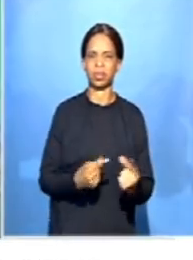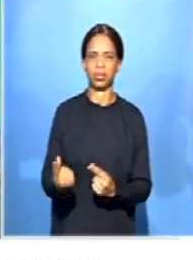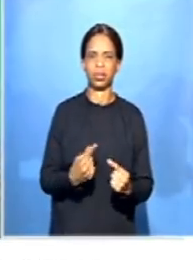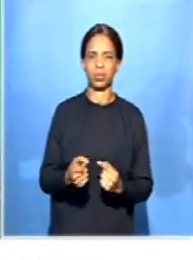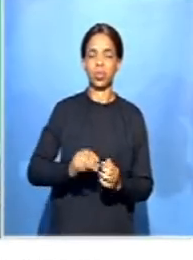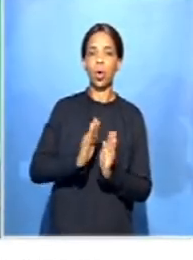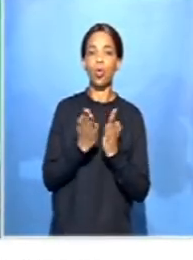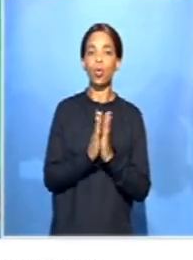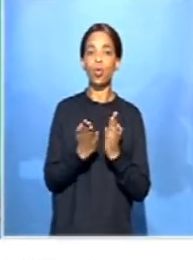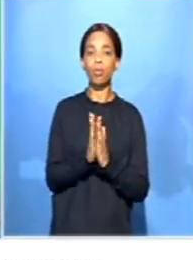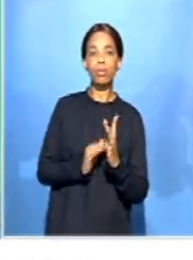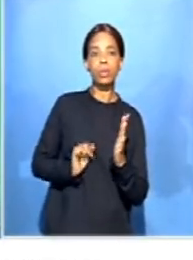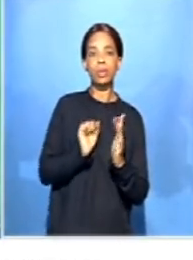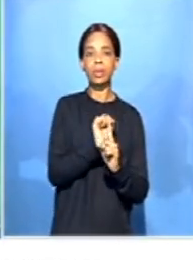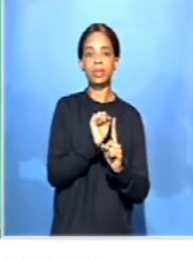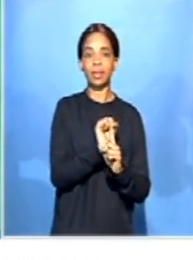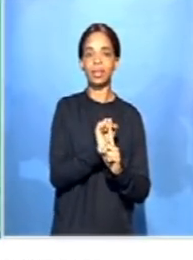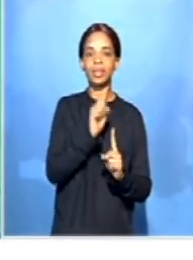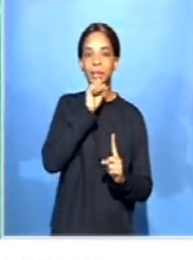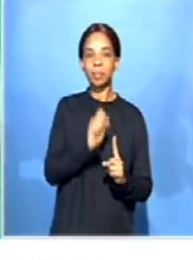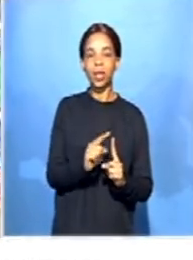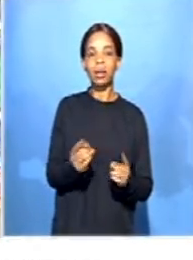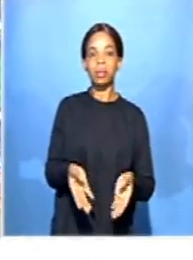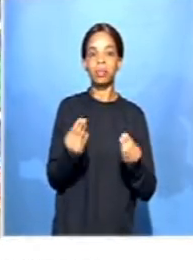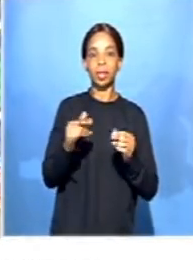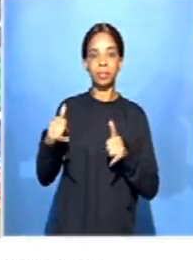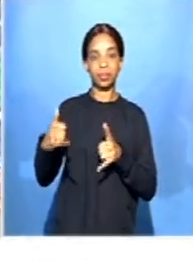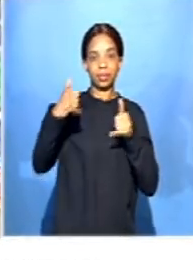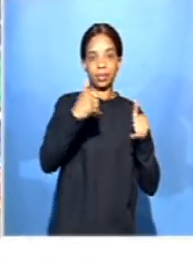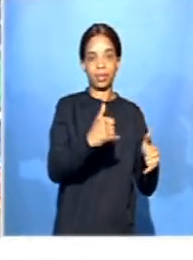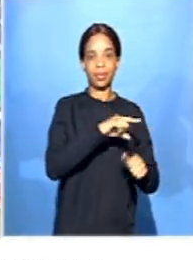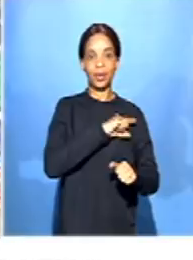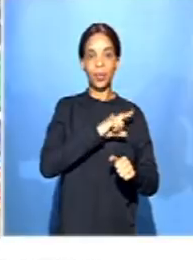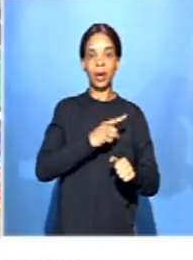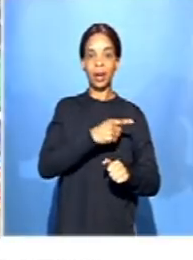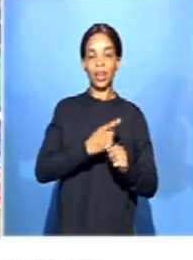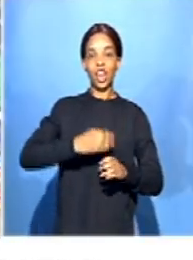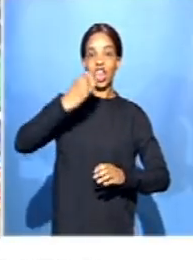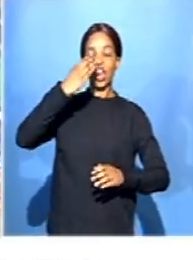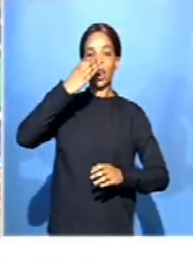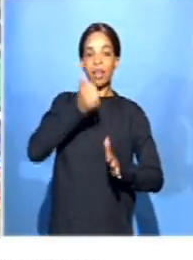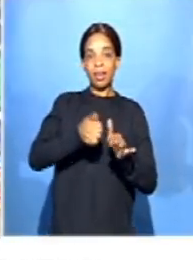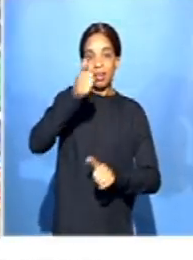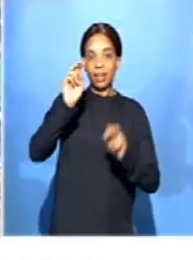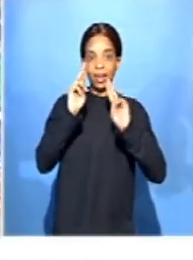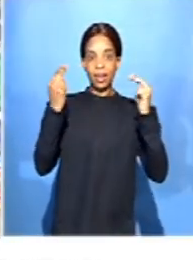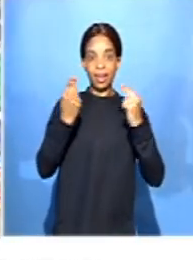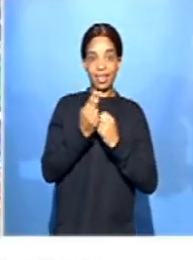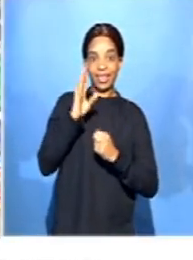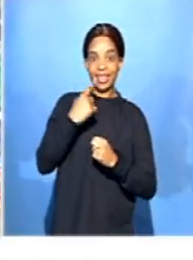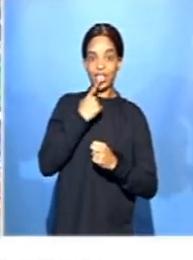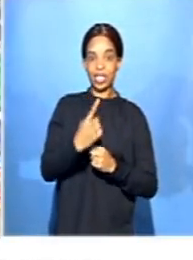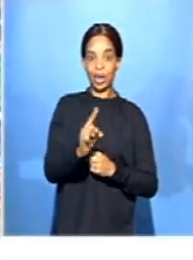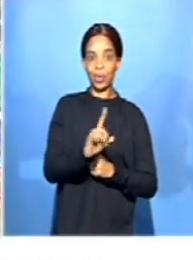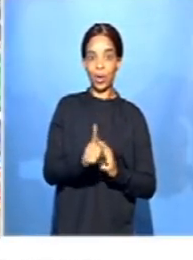she was receiving that honor of being bestowed the chancellorship, Yako Sifaku Makhato, she said, "I'm writing a